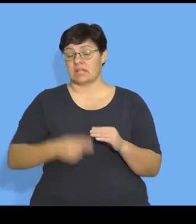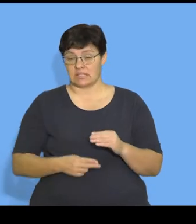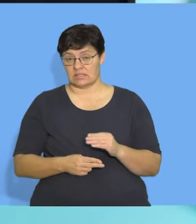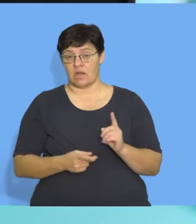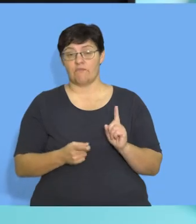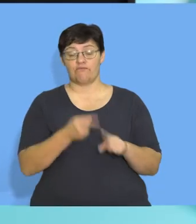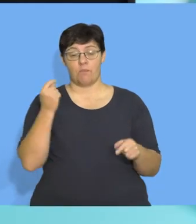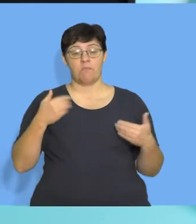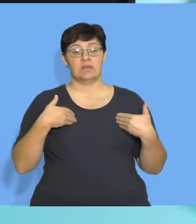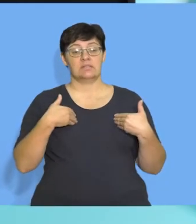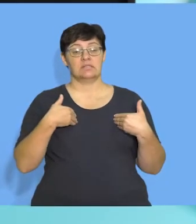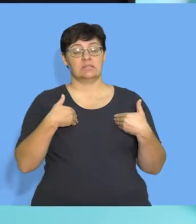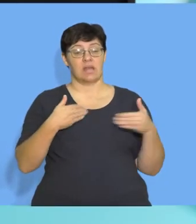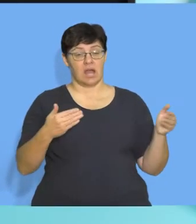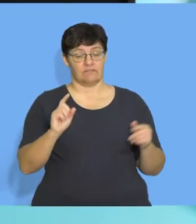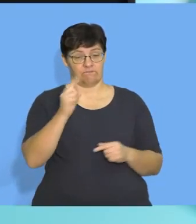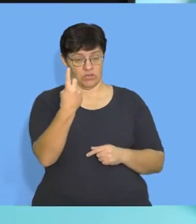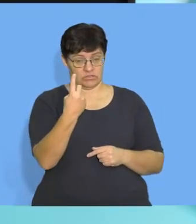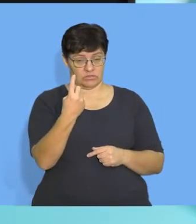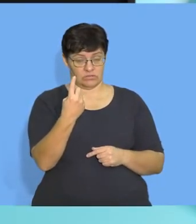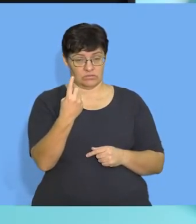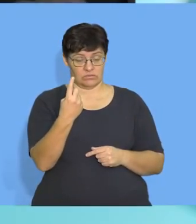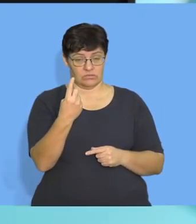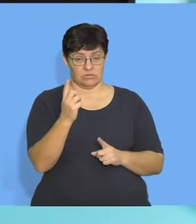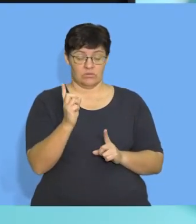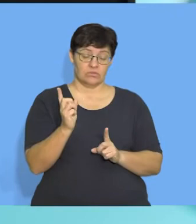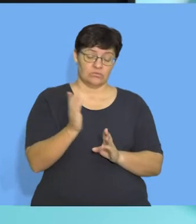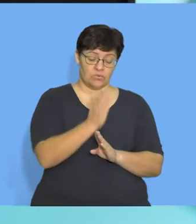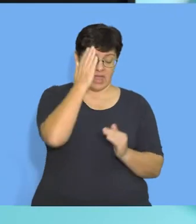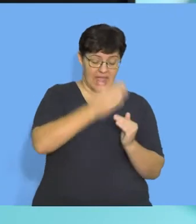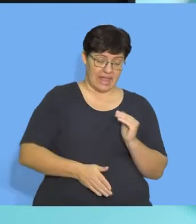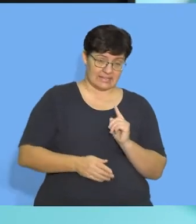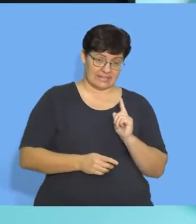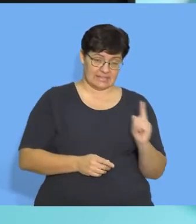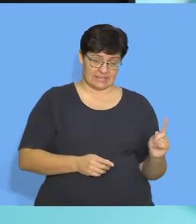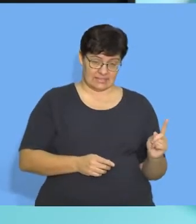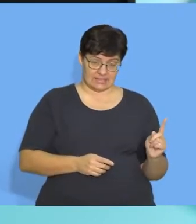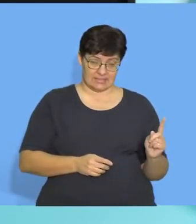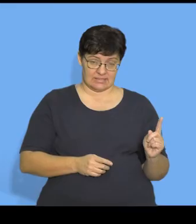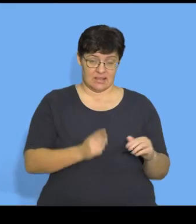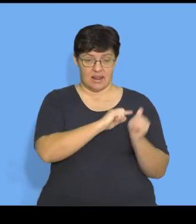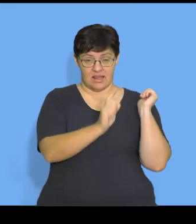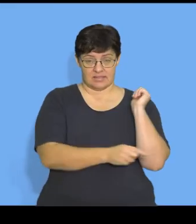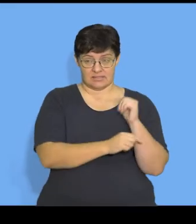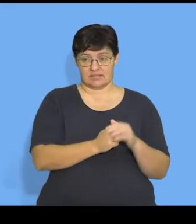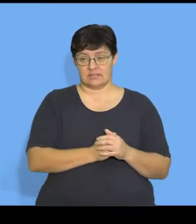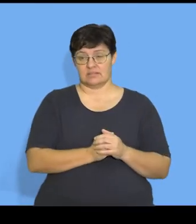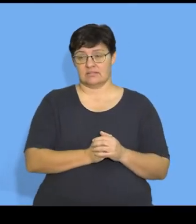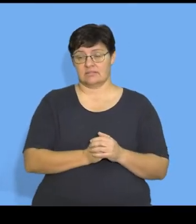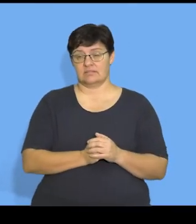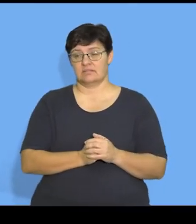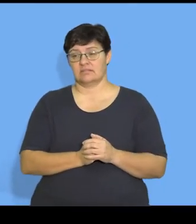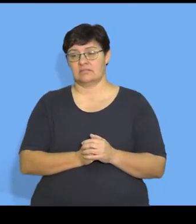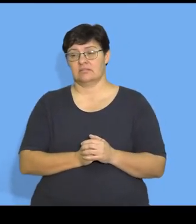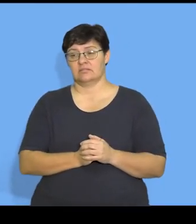the start of the first one to the end of the last one. So my